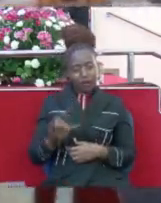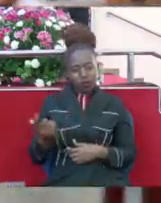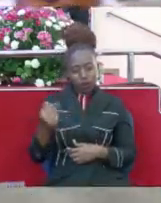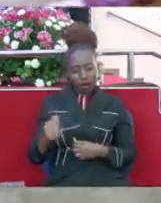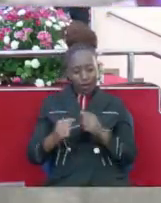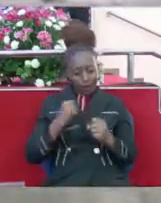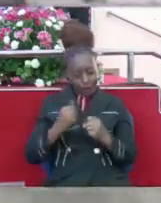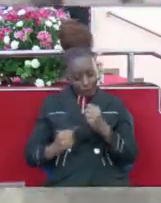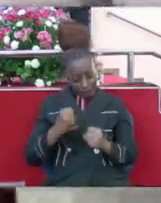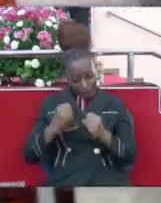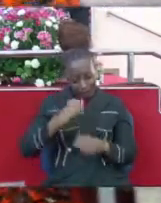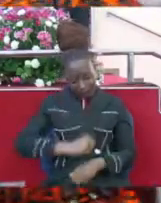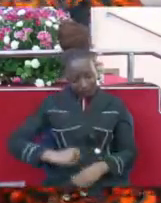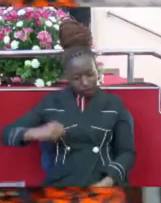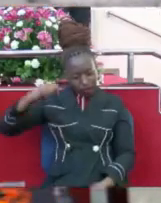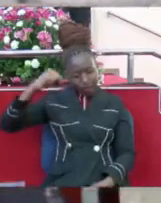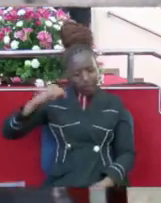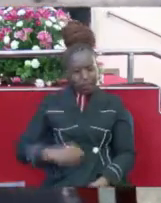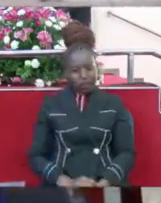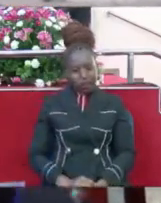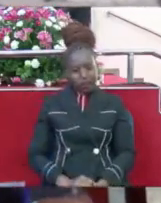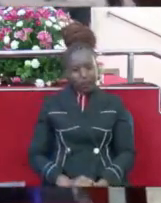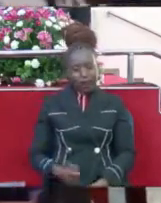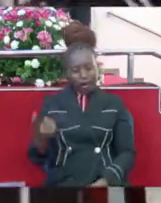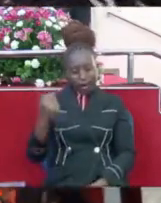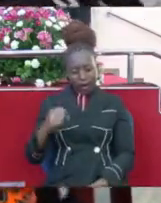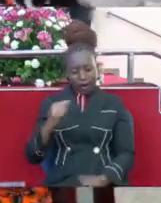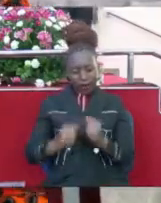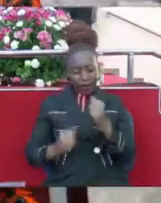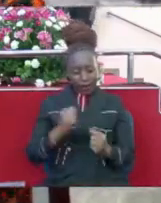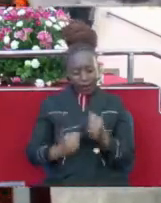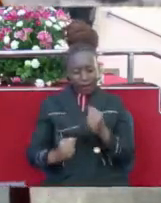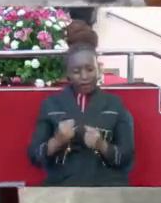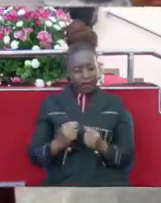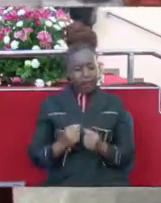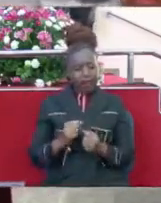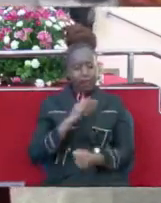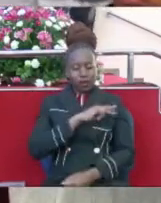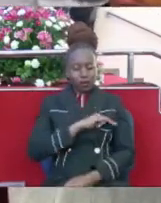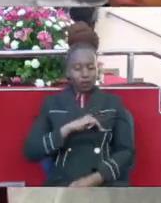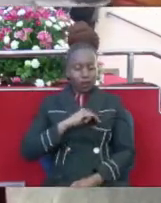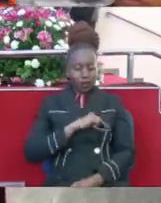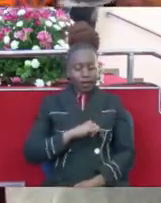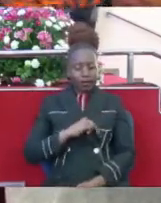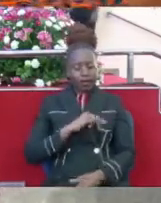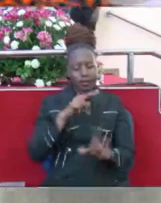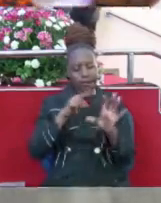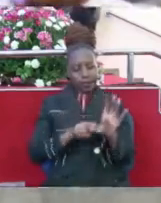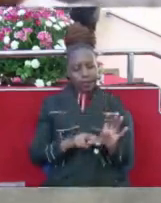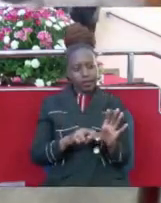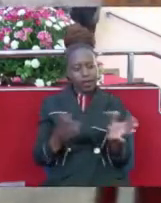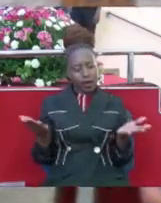njooni mkikimbia katika kiti cha rehema. Come running to the mercy seat. Kujeni mkikimbia katika kiti cha rehema. Where Jesus is seated with arms